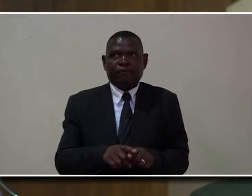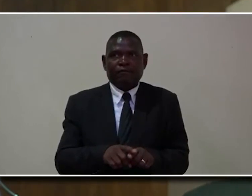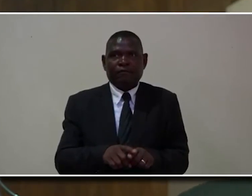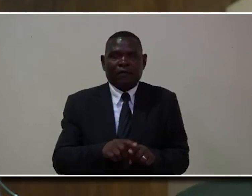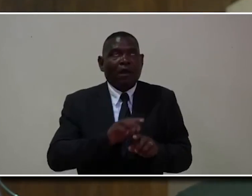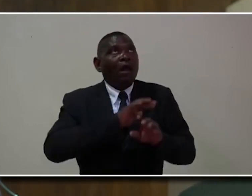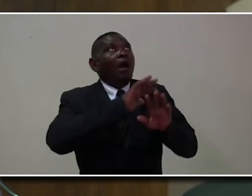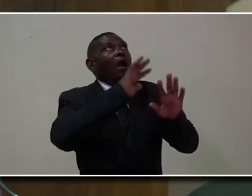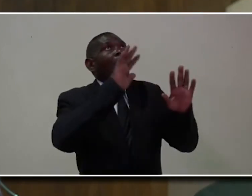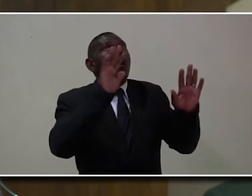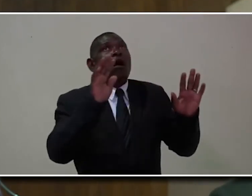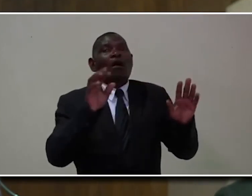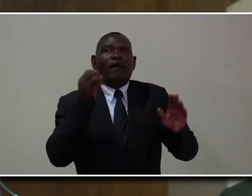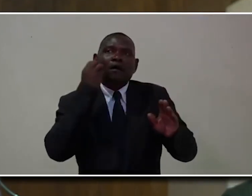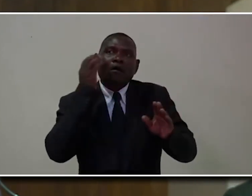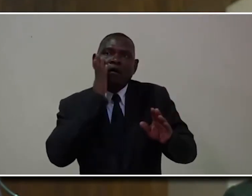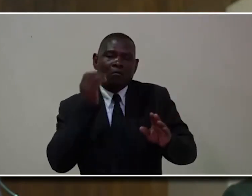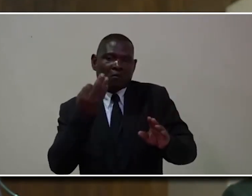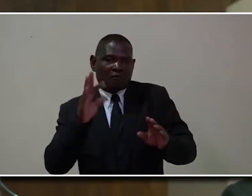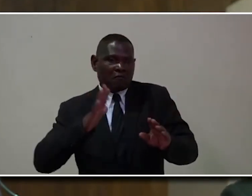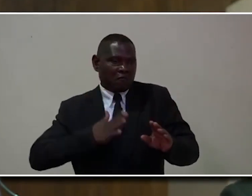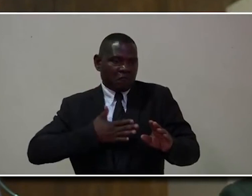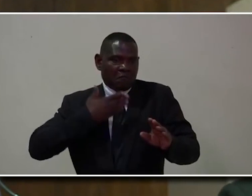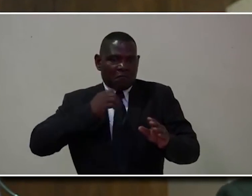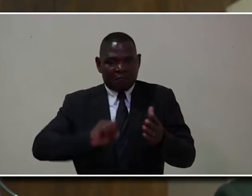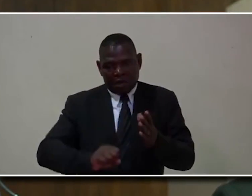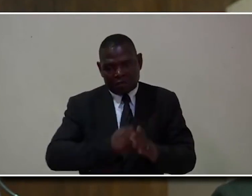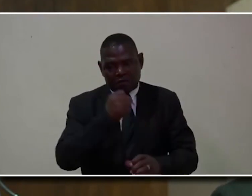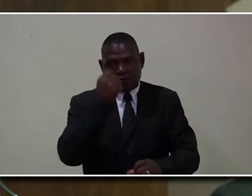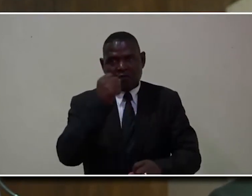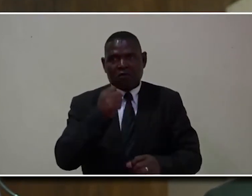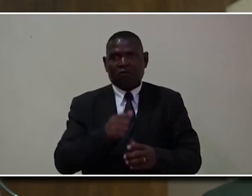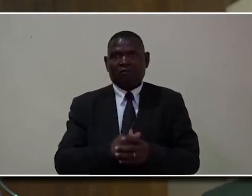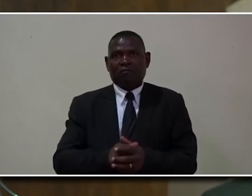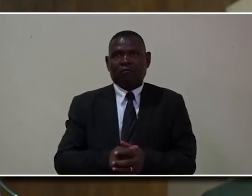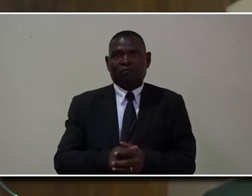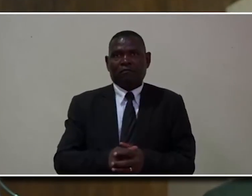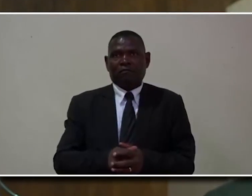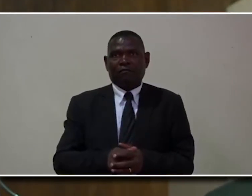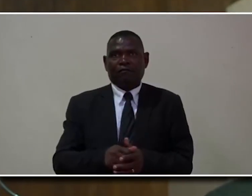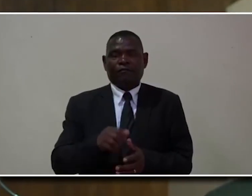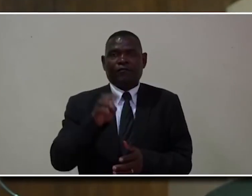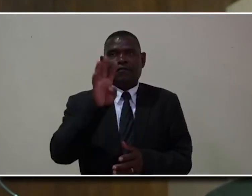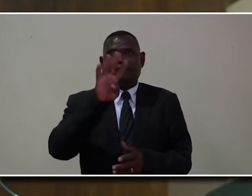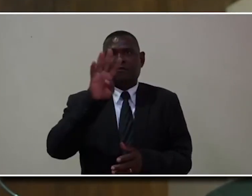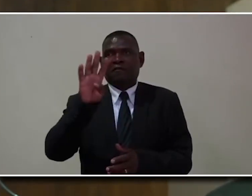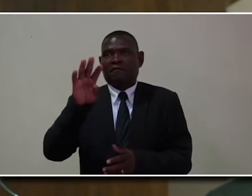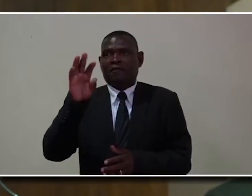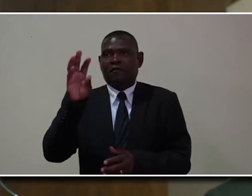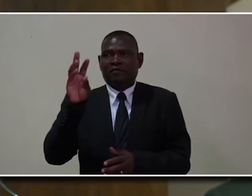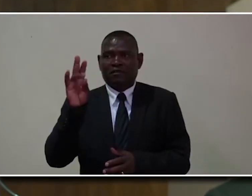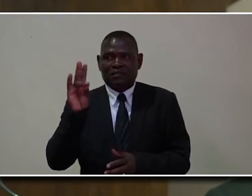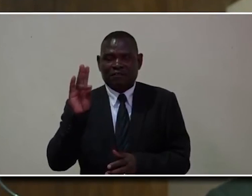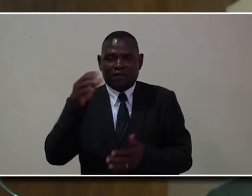Soul. Tizaimba nyimbo yoyamba, mudzi wa moyo wanga. 447 in the New English